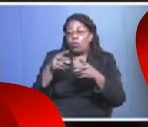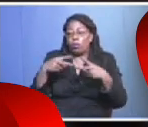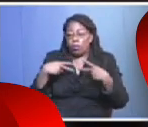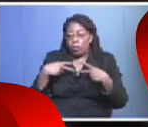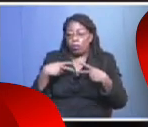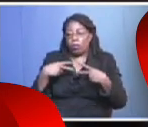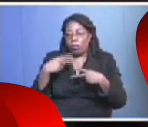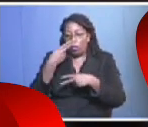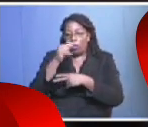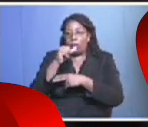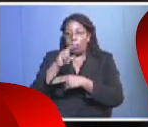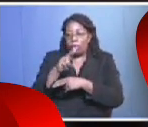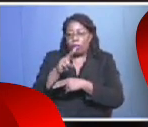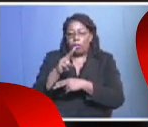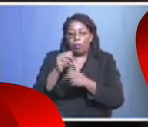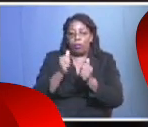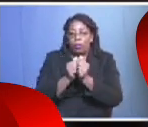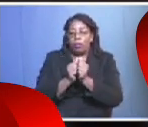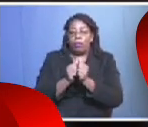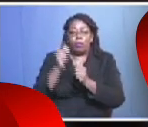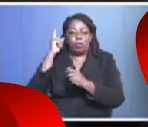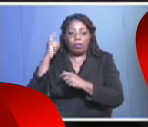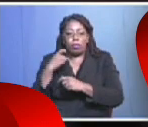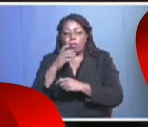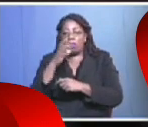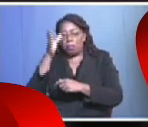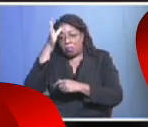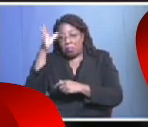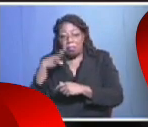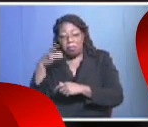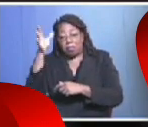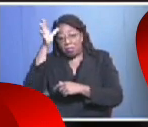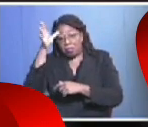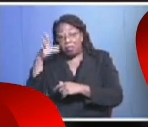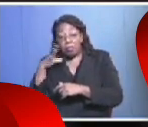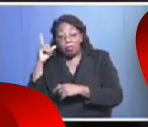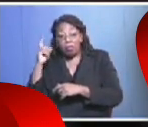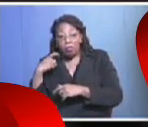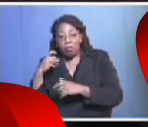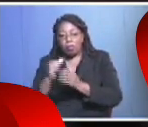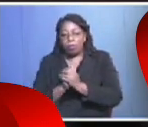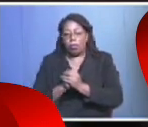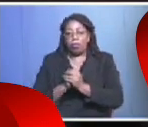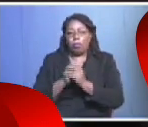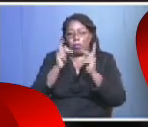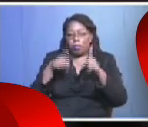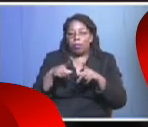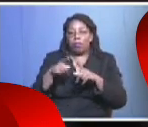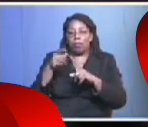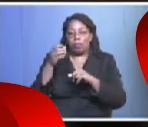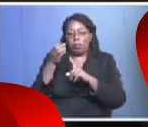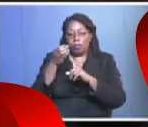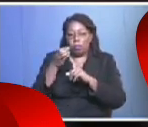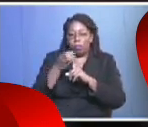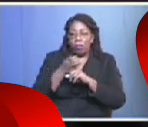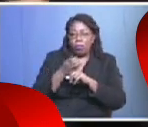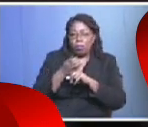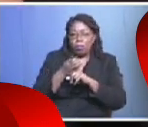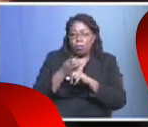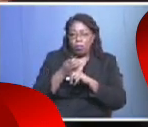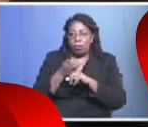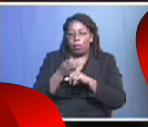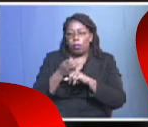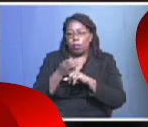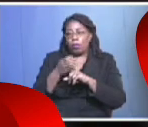men, persons who practice condomless sex, serodiscordant couple, meaning one